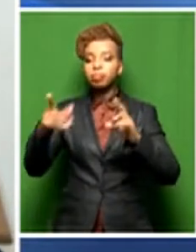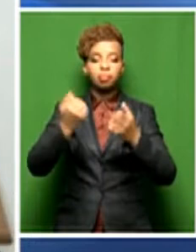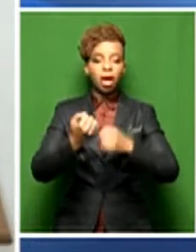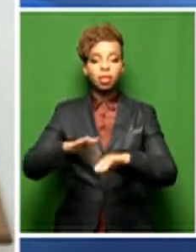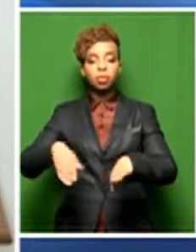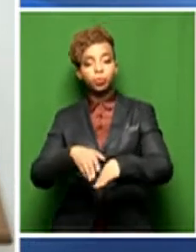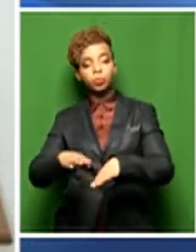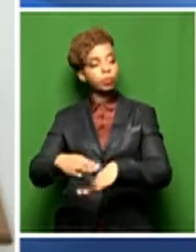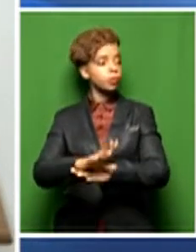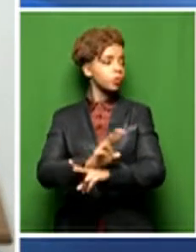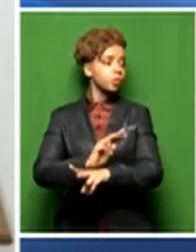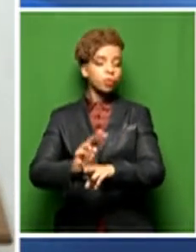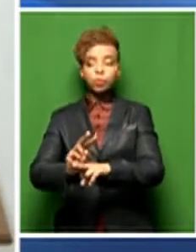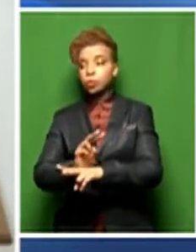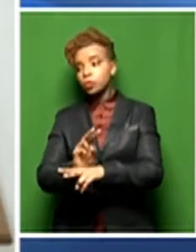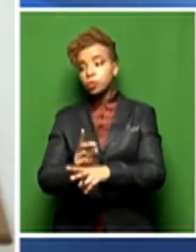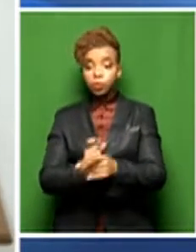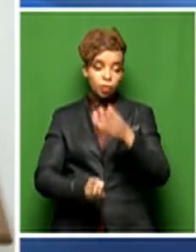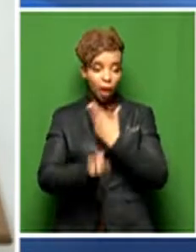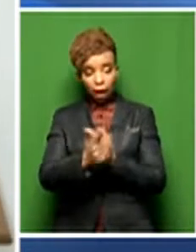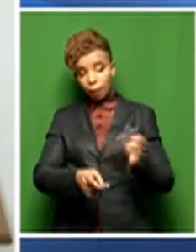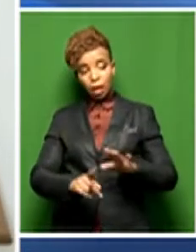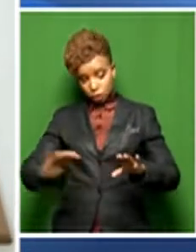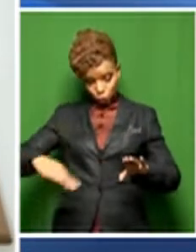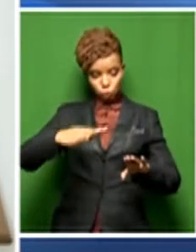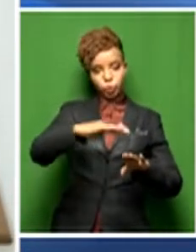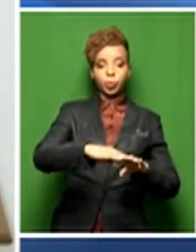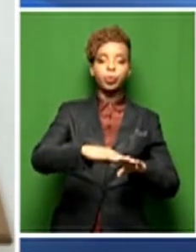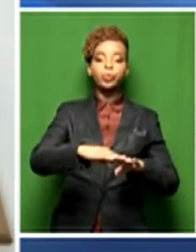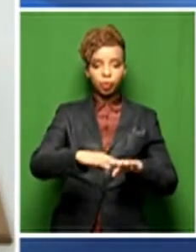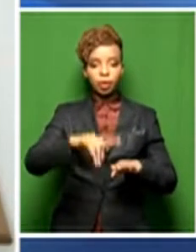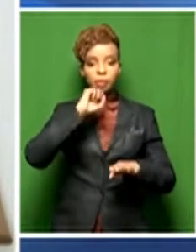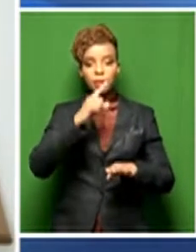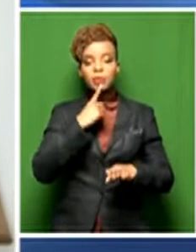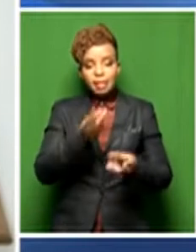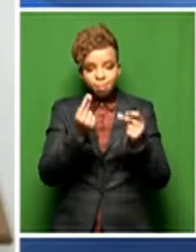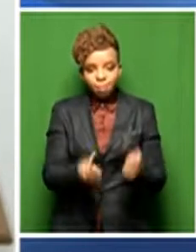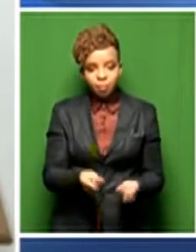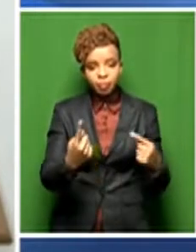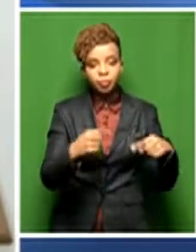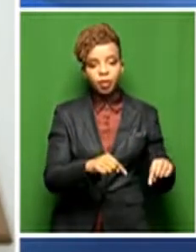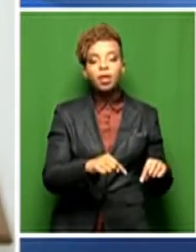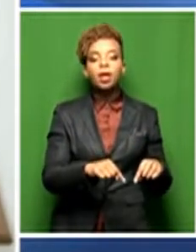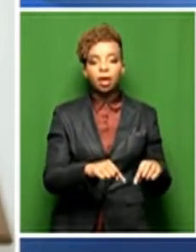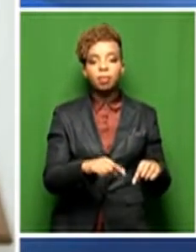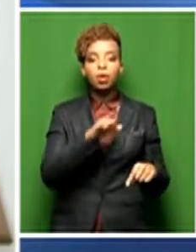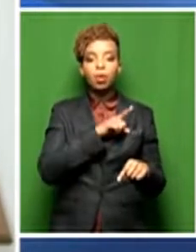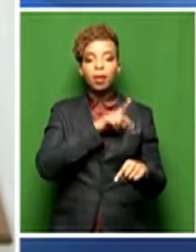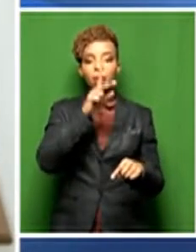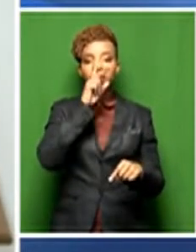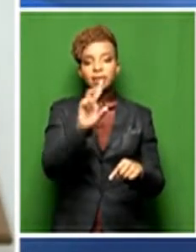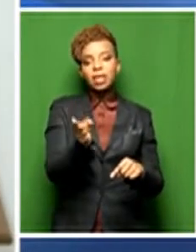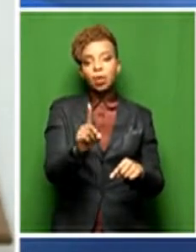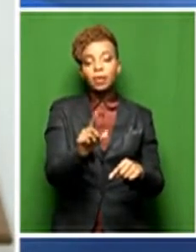possible. That's why we call it a rapid response. Yeah. Because we have seen that women are suffering and there is no response. And hence we